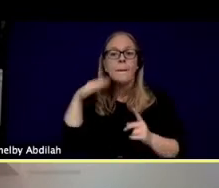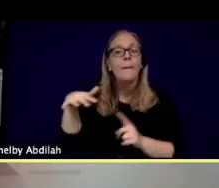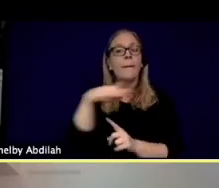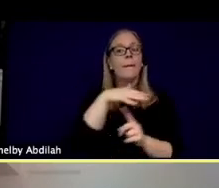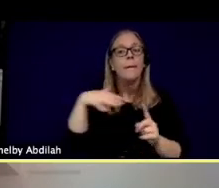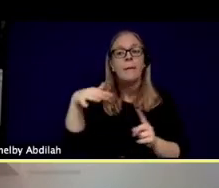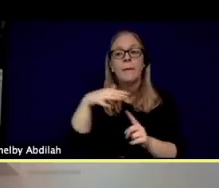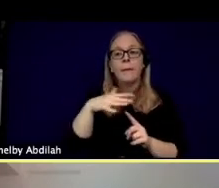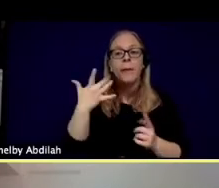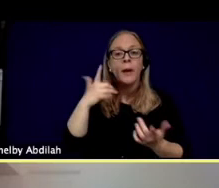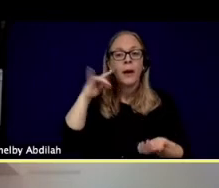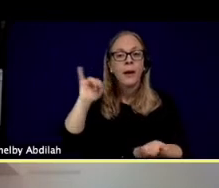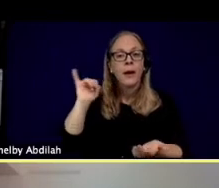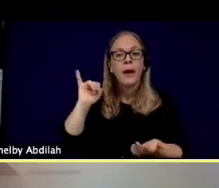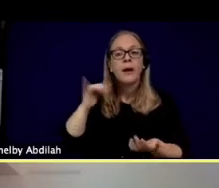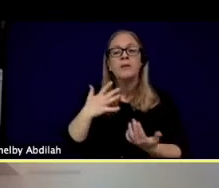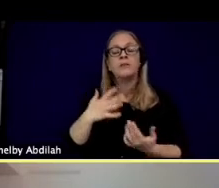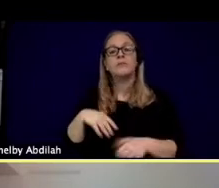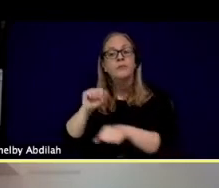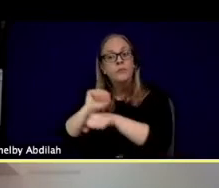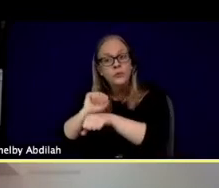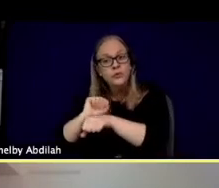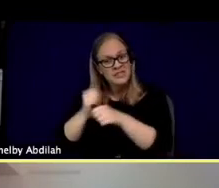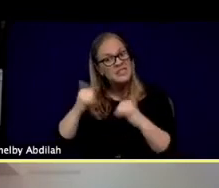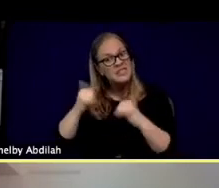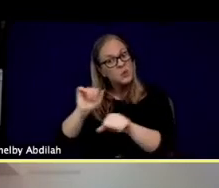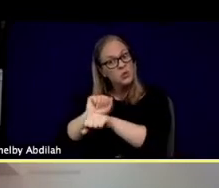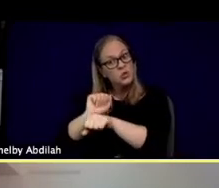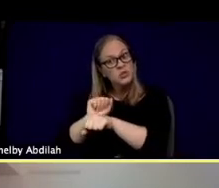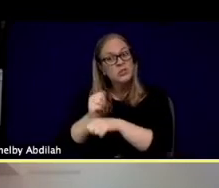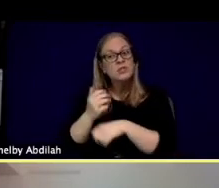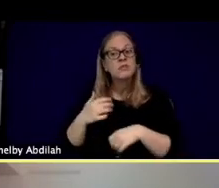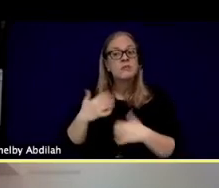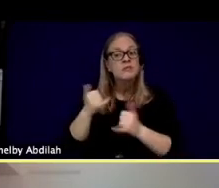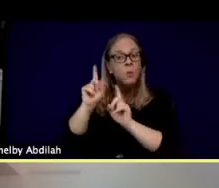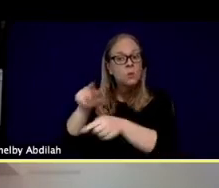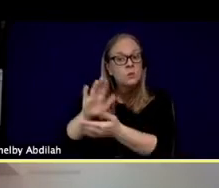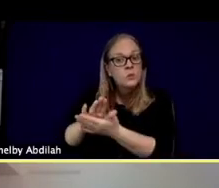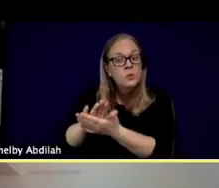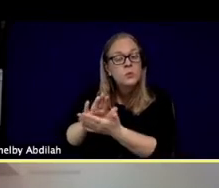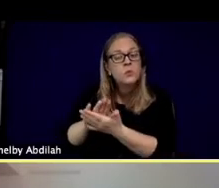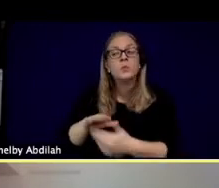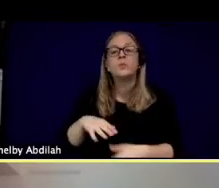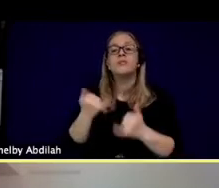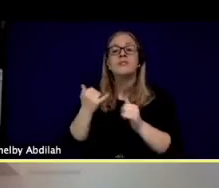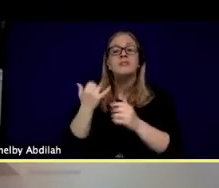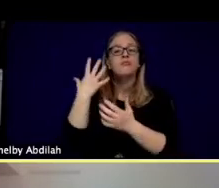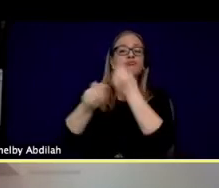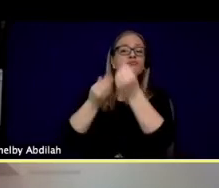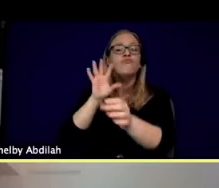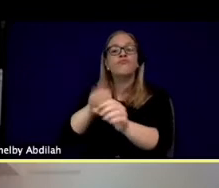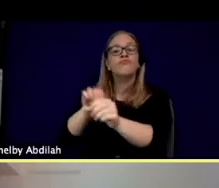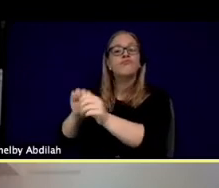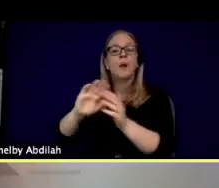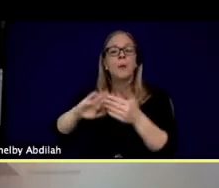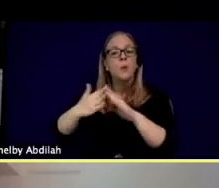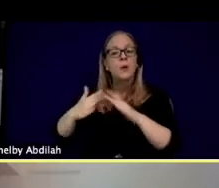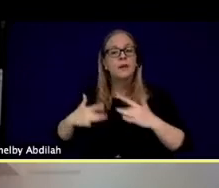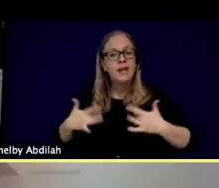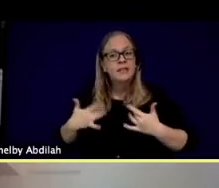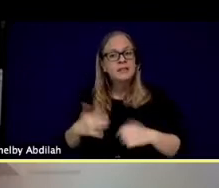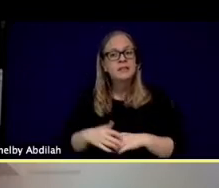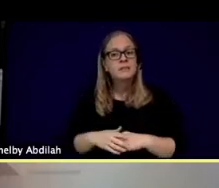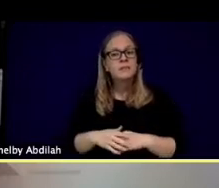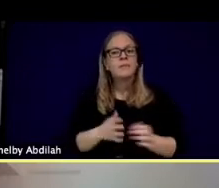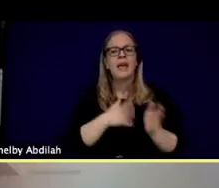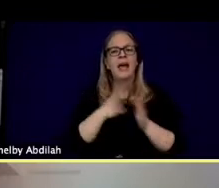whether one is still working, going to school, or participating in community, and the recreational activities that they